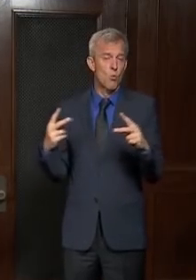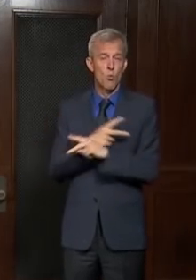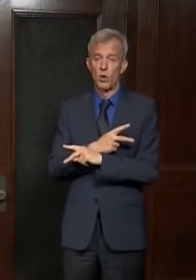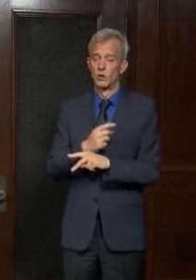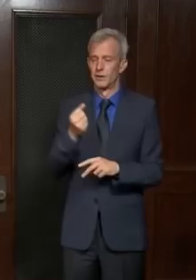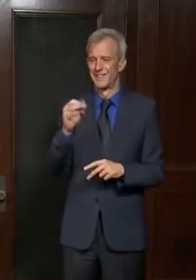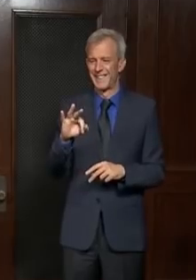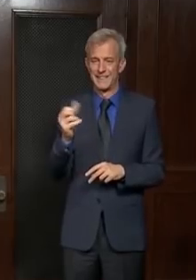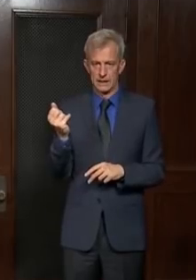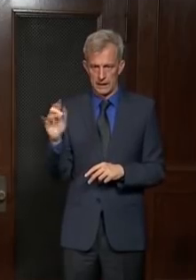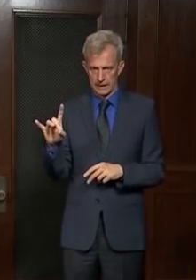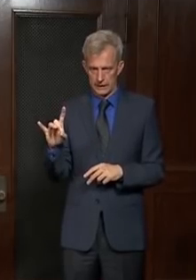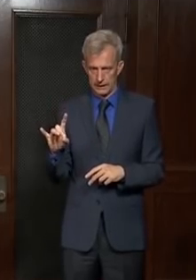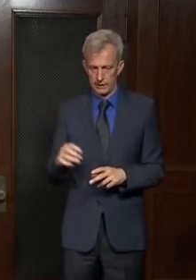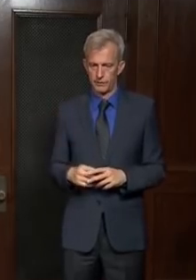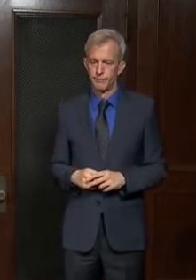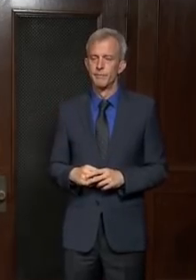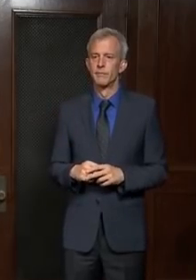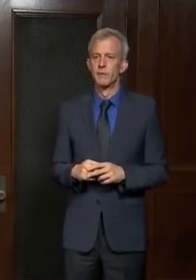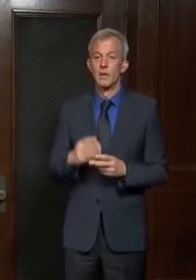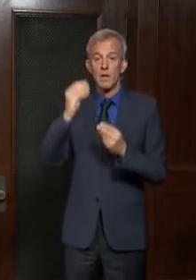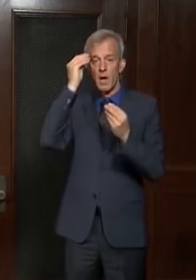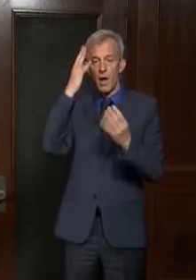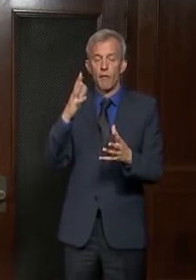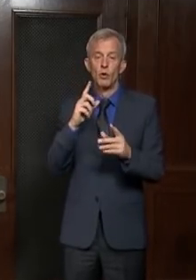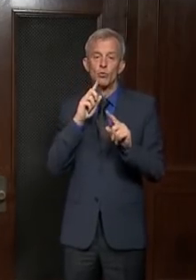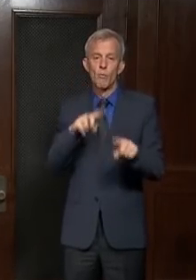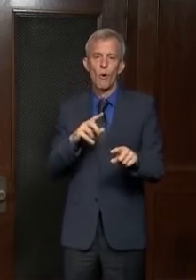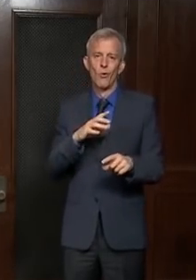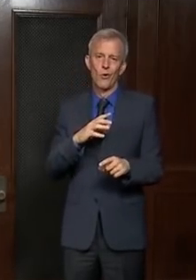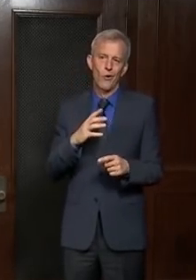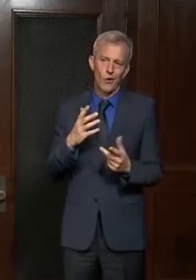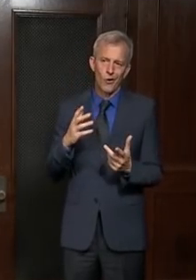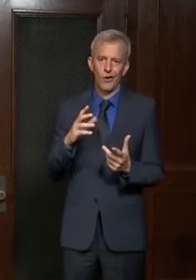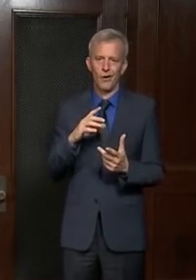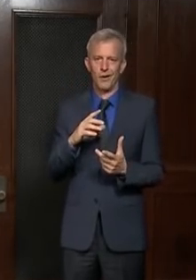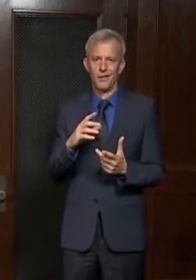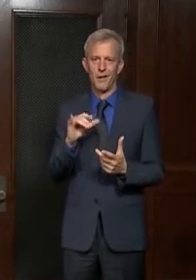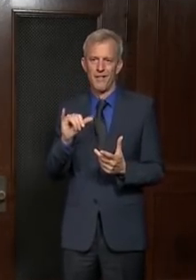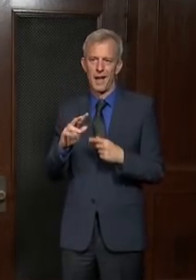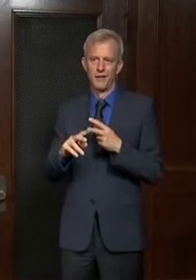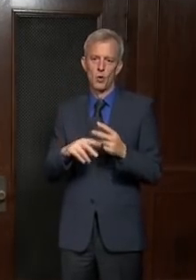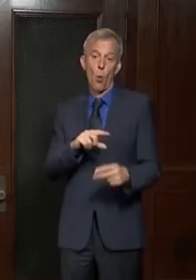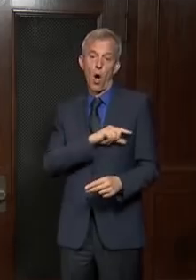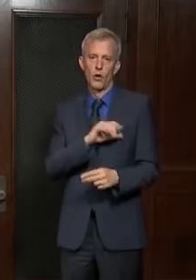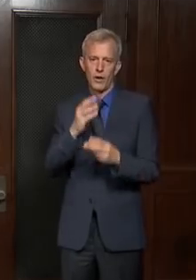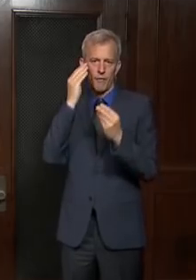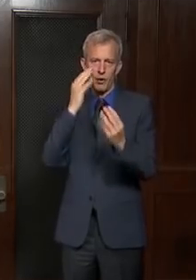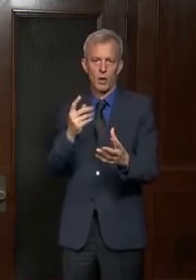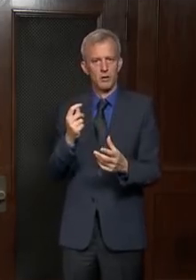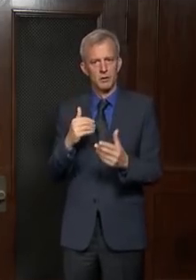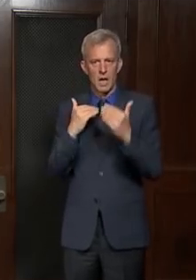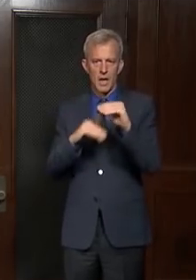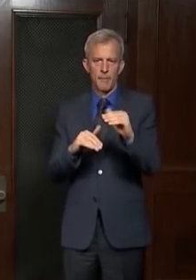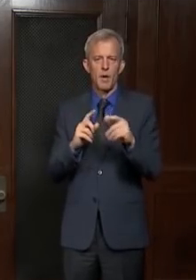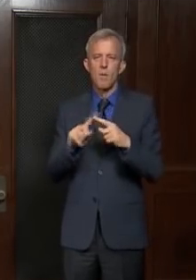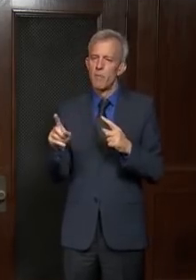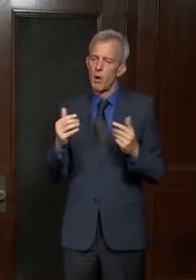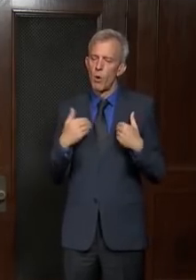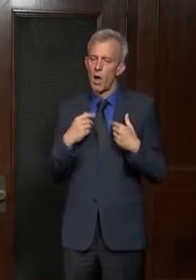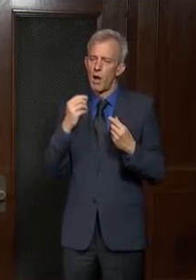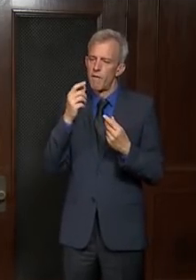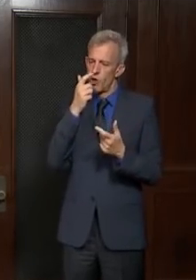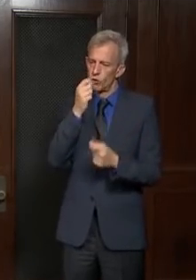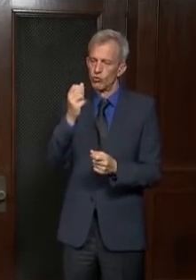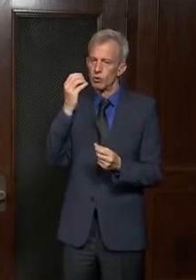1918. Now, data reporting and quality was a little bit limited back then, but we have some interesting information. And it was